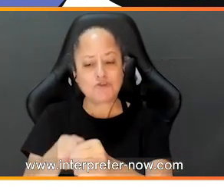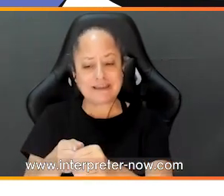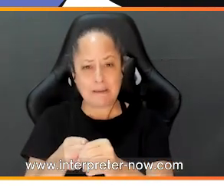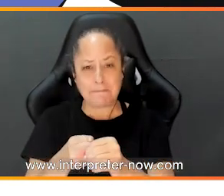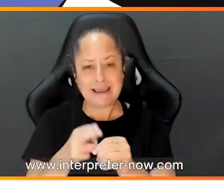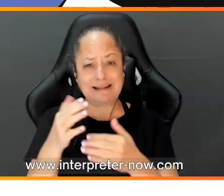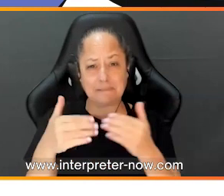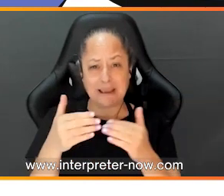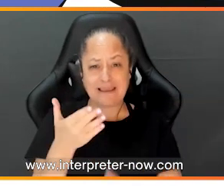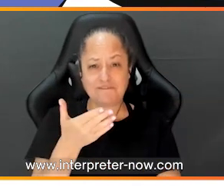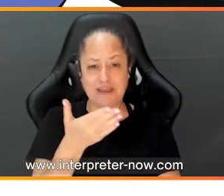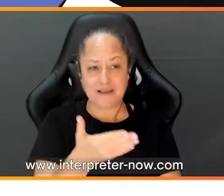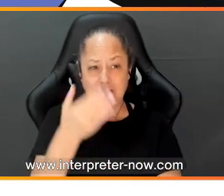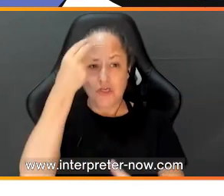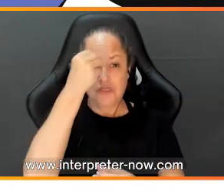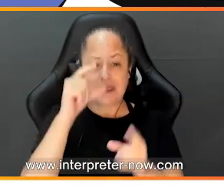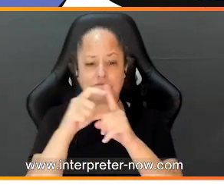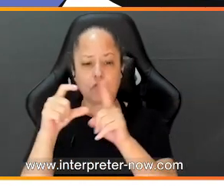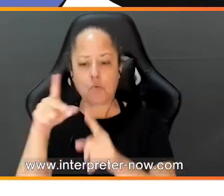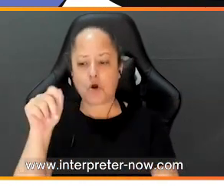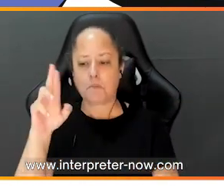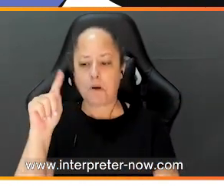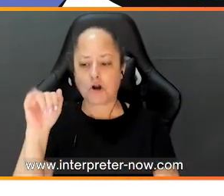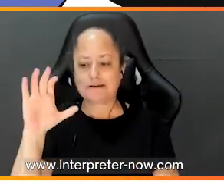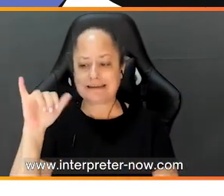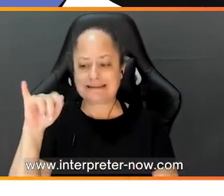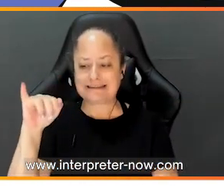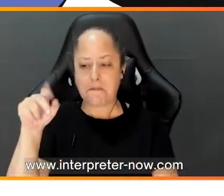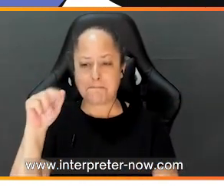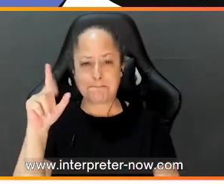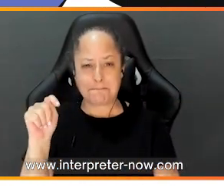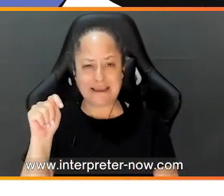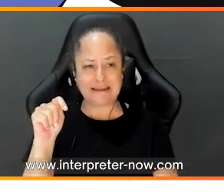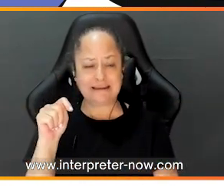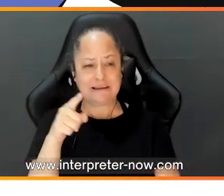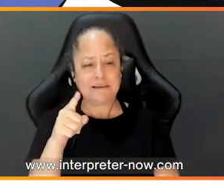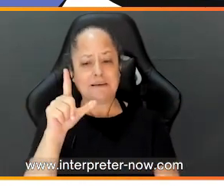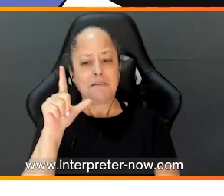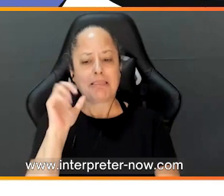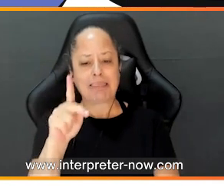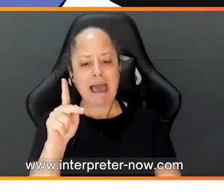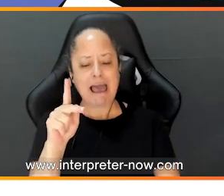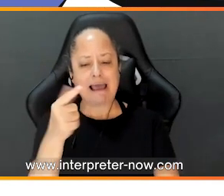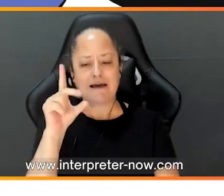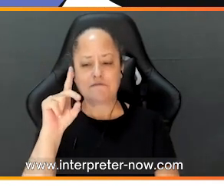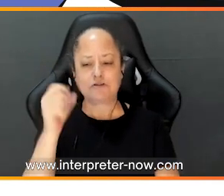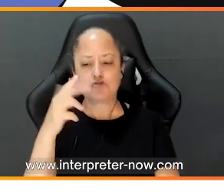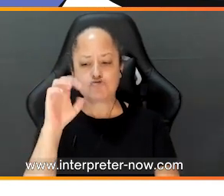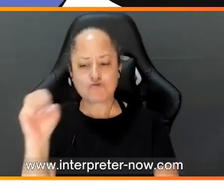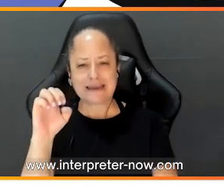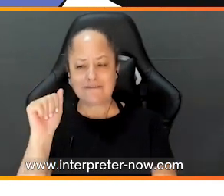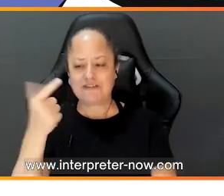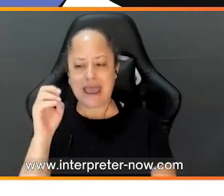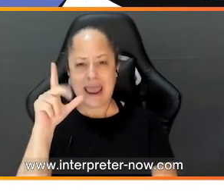aren't necessarily being remunerated for the work that they're doing. They're not necessarily getting recognized. There's not attribution